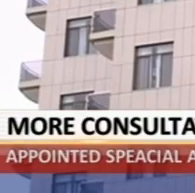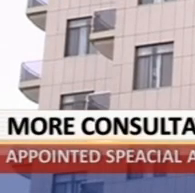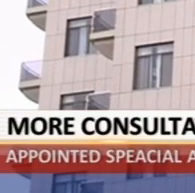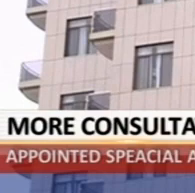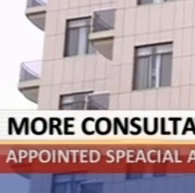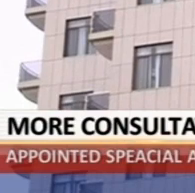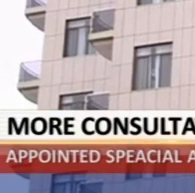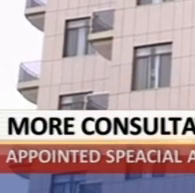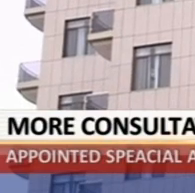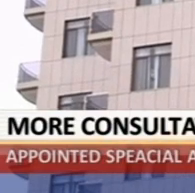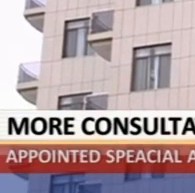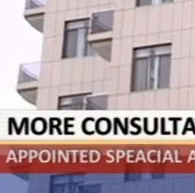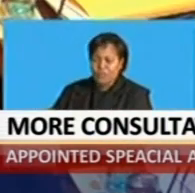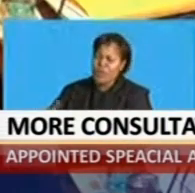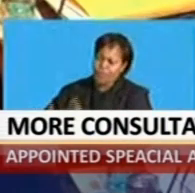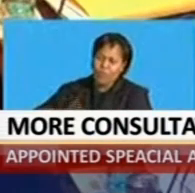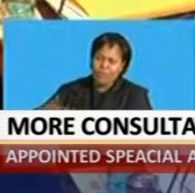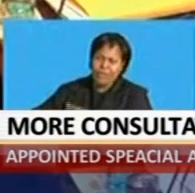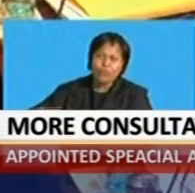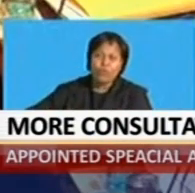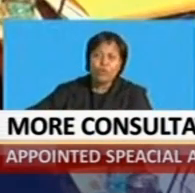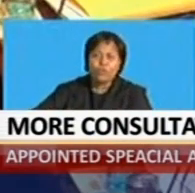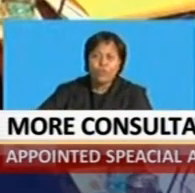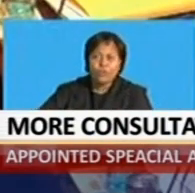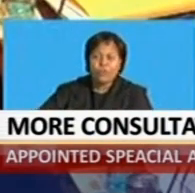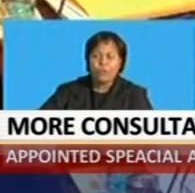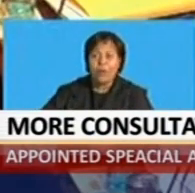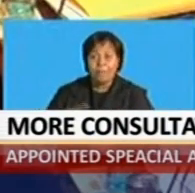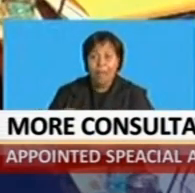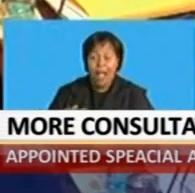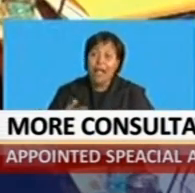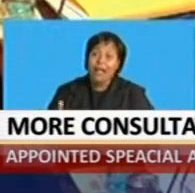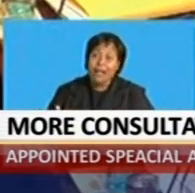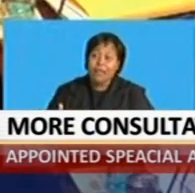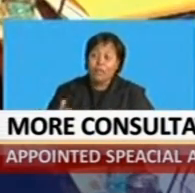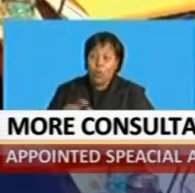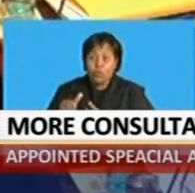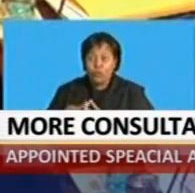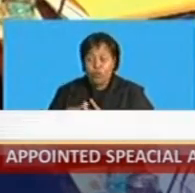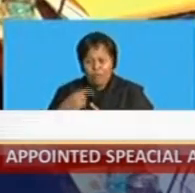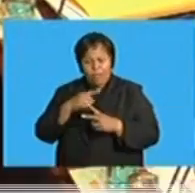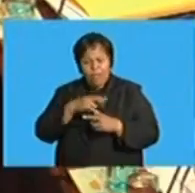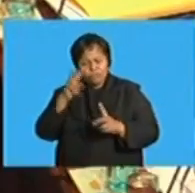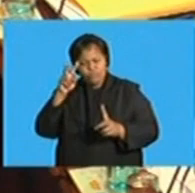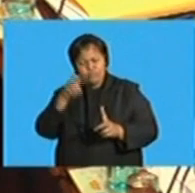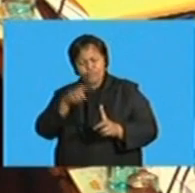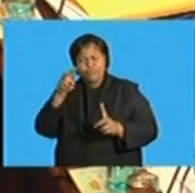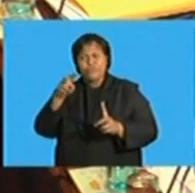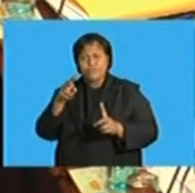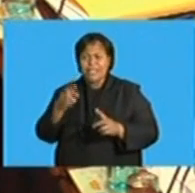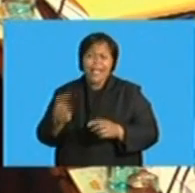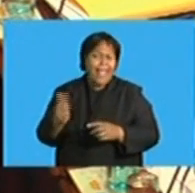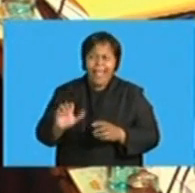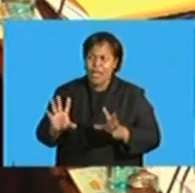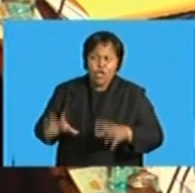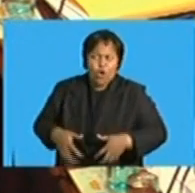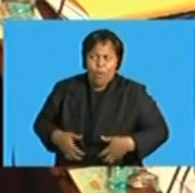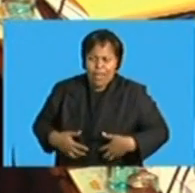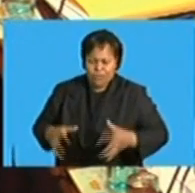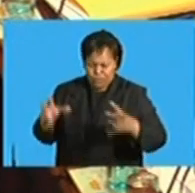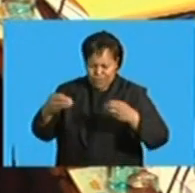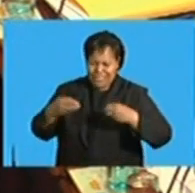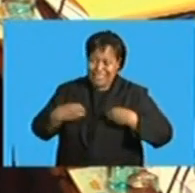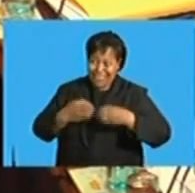to the ministry when necessary. And as it is, from the operational point of view, any complaints that come to the